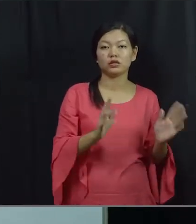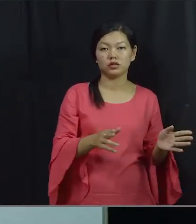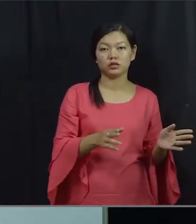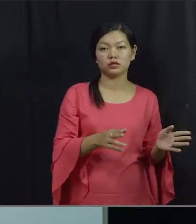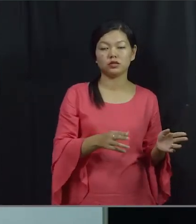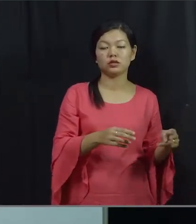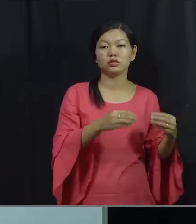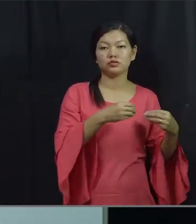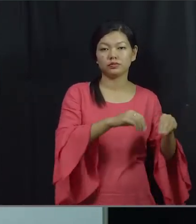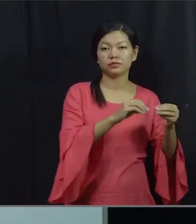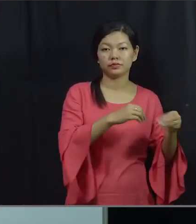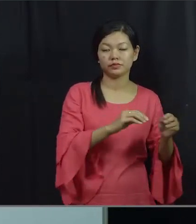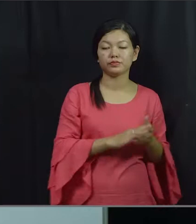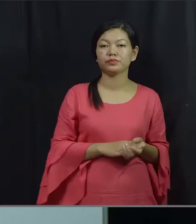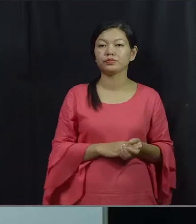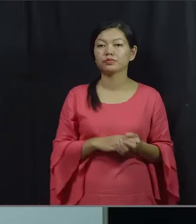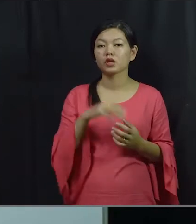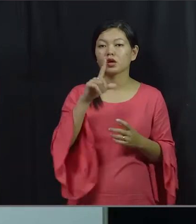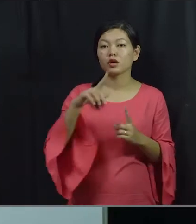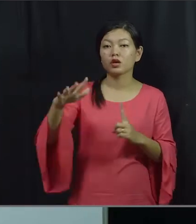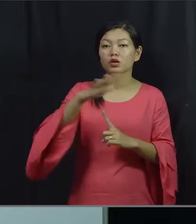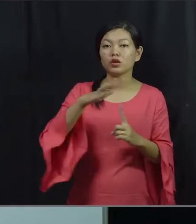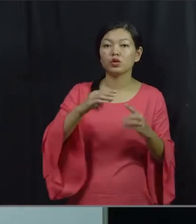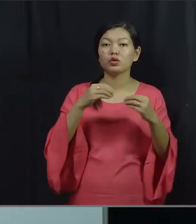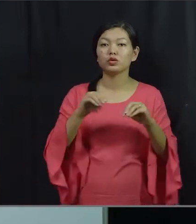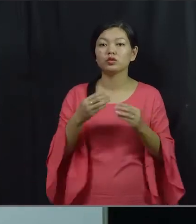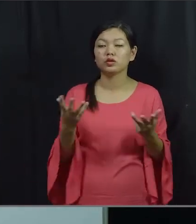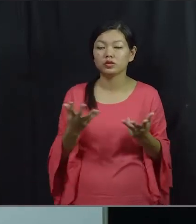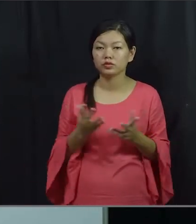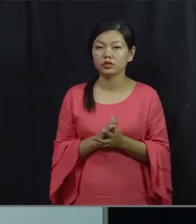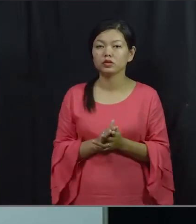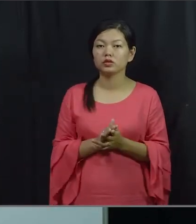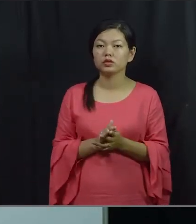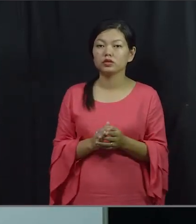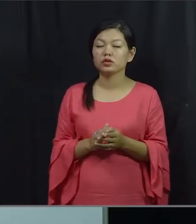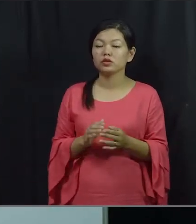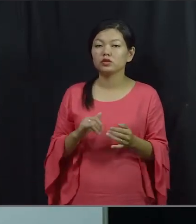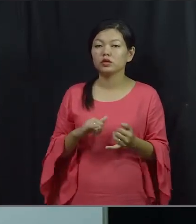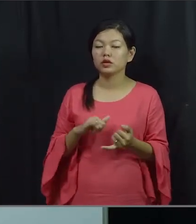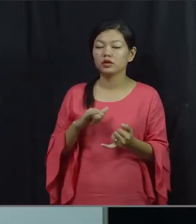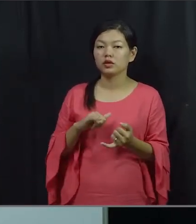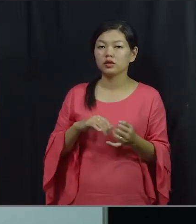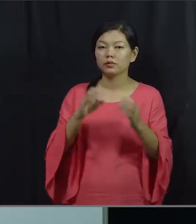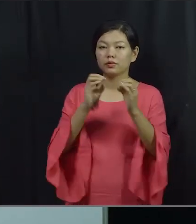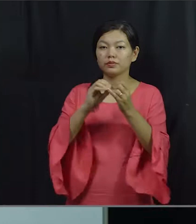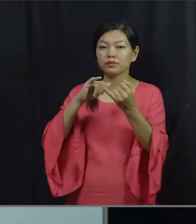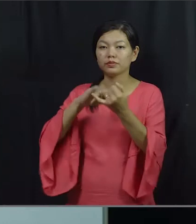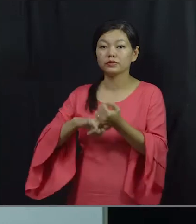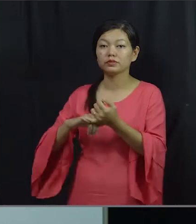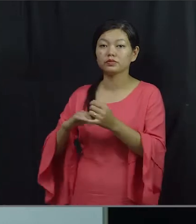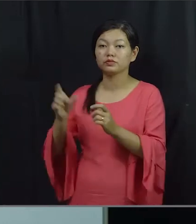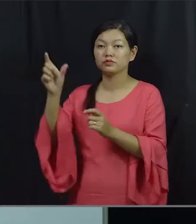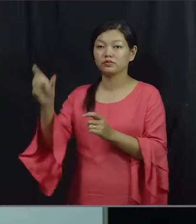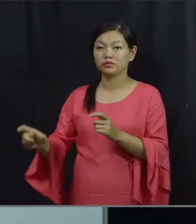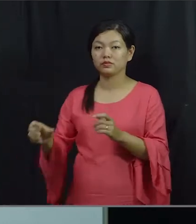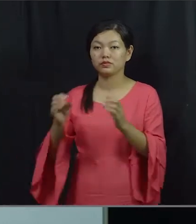local traders? These local traders are limited to some villages or towns or district. That means when we go to the